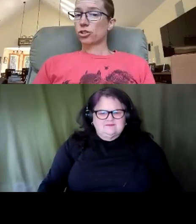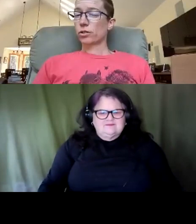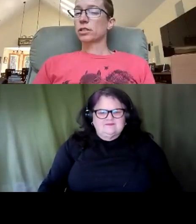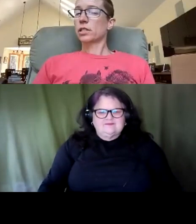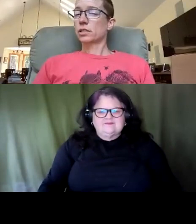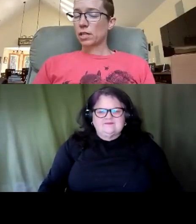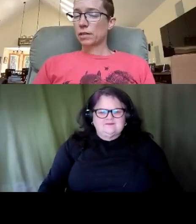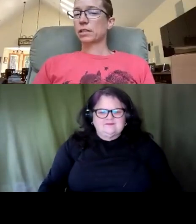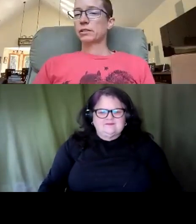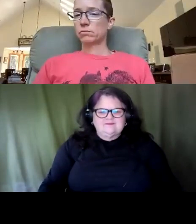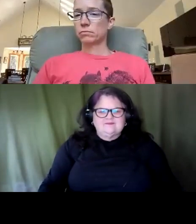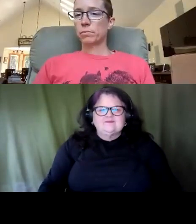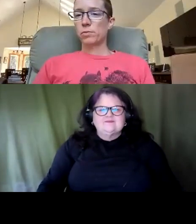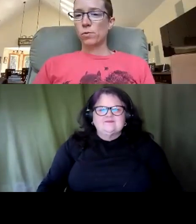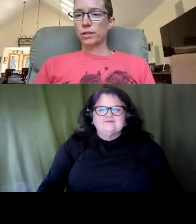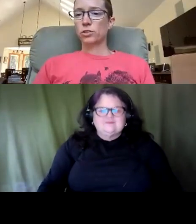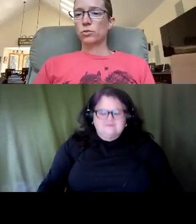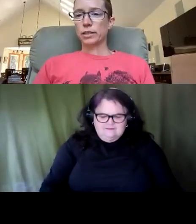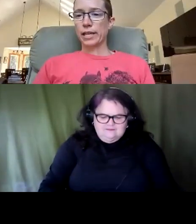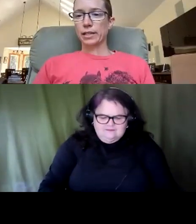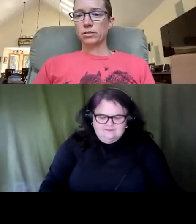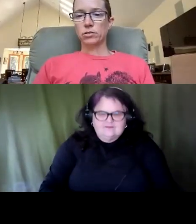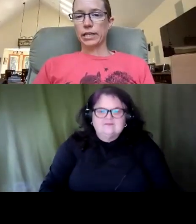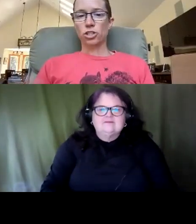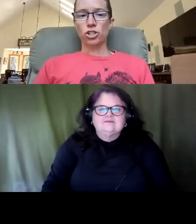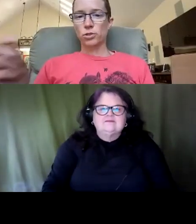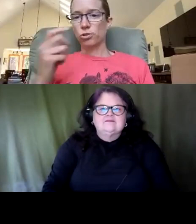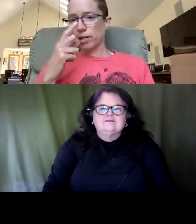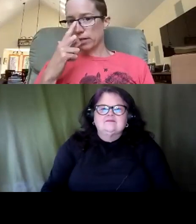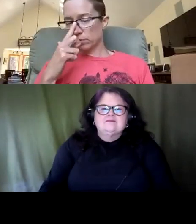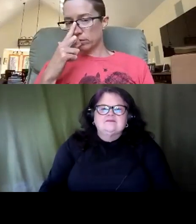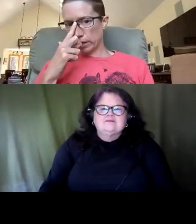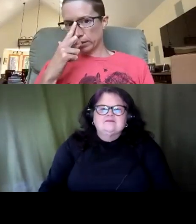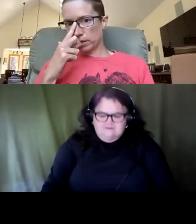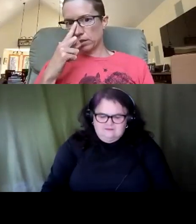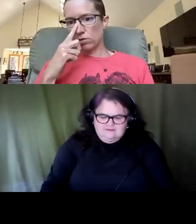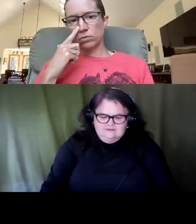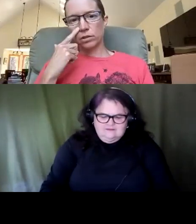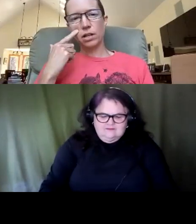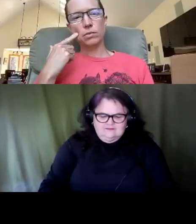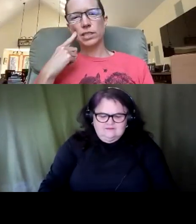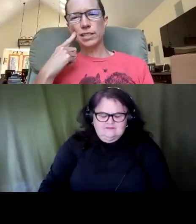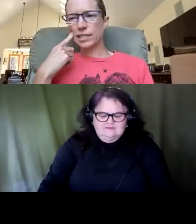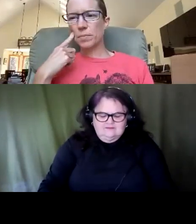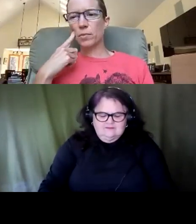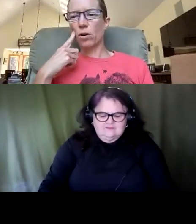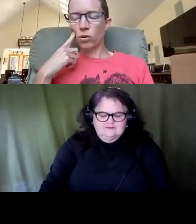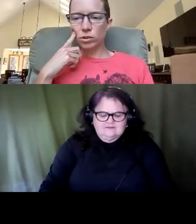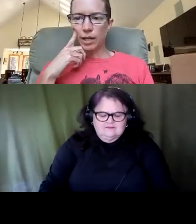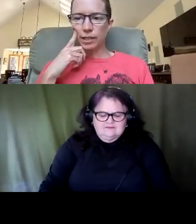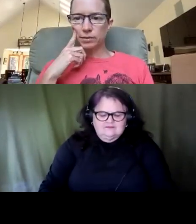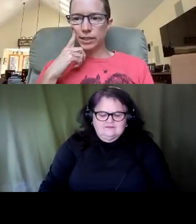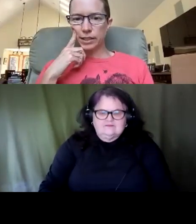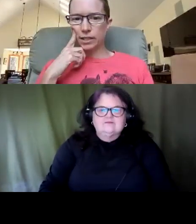Property insurers can sometimes limit what people want to do on land or the relationships you create with it. And so it doesn't come up a